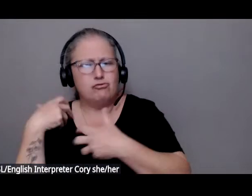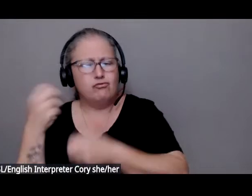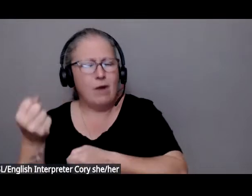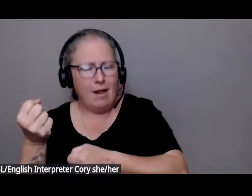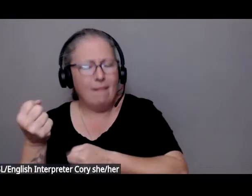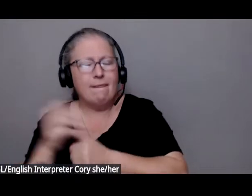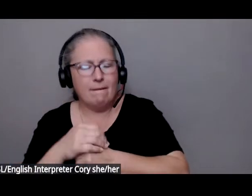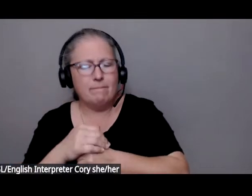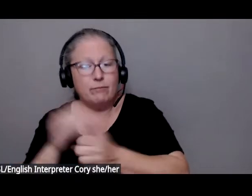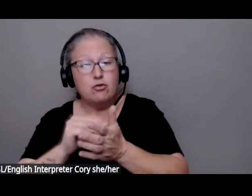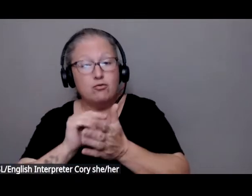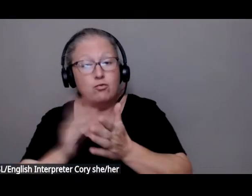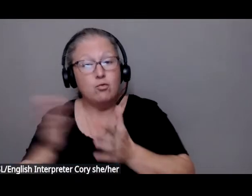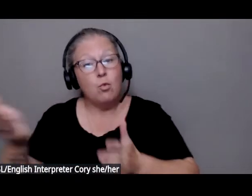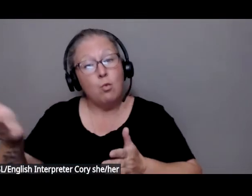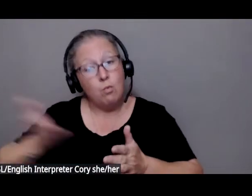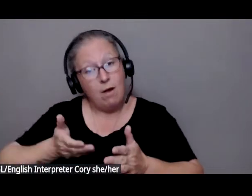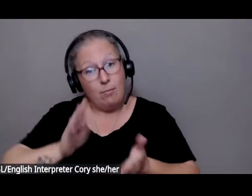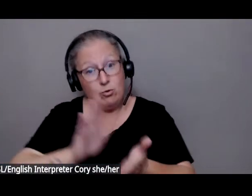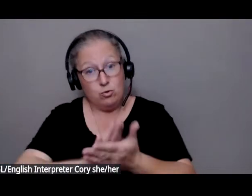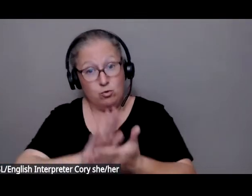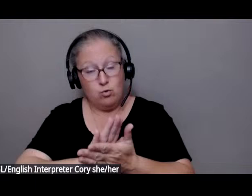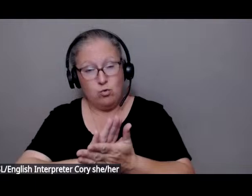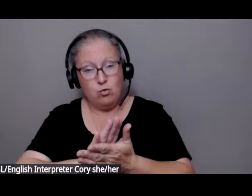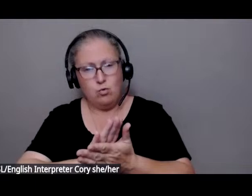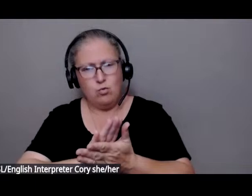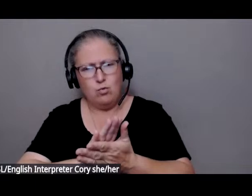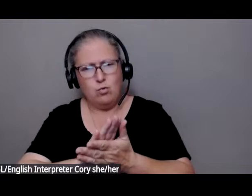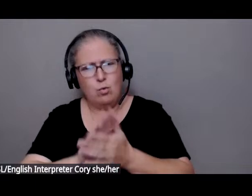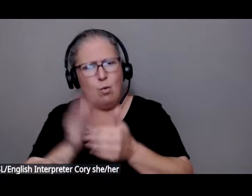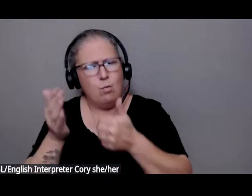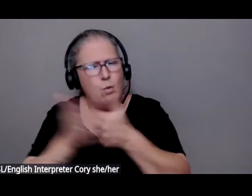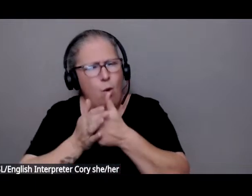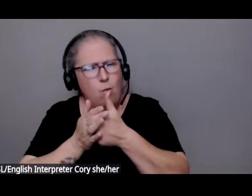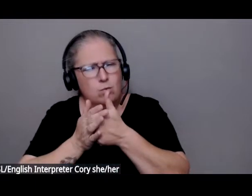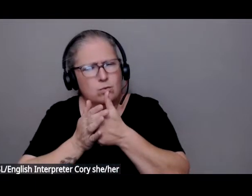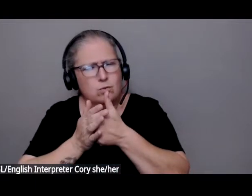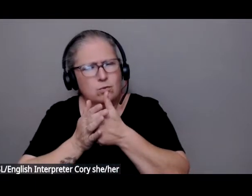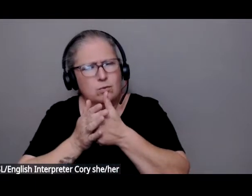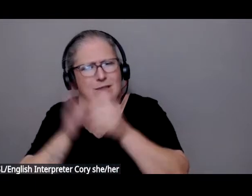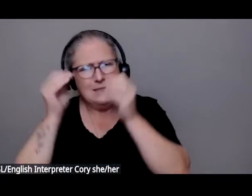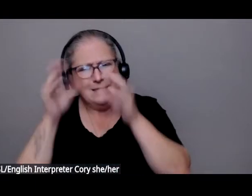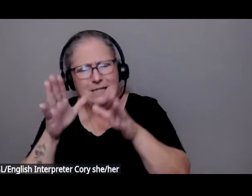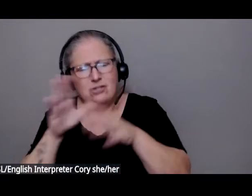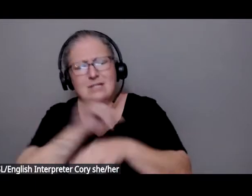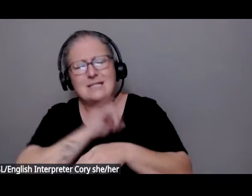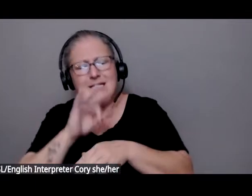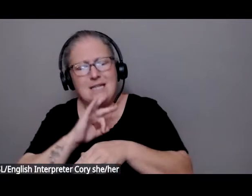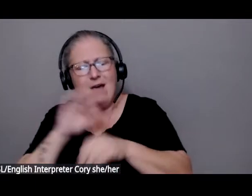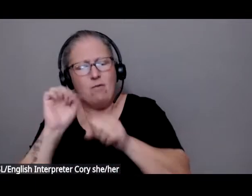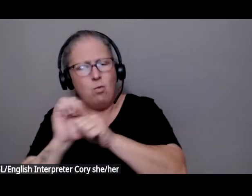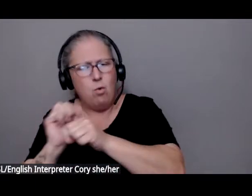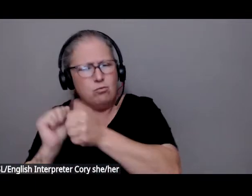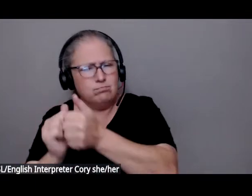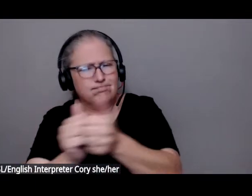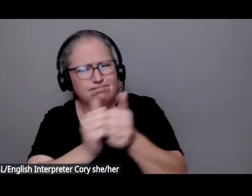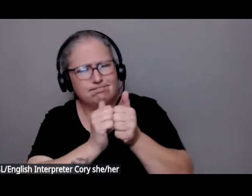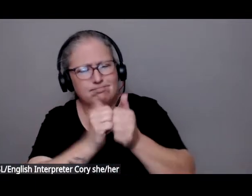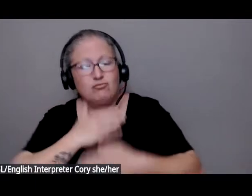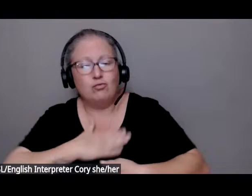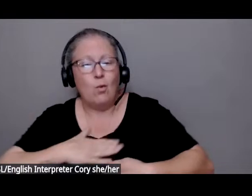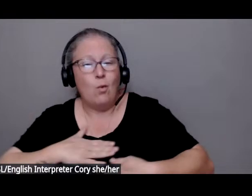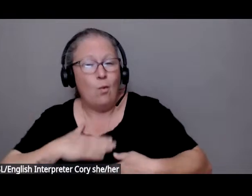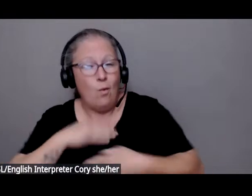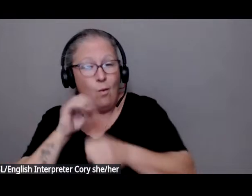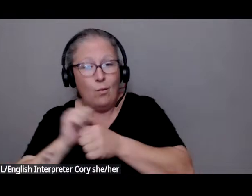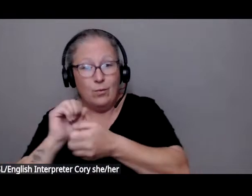Students are welcomed into a school with a very tight-knit cohort of teachers and staff who enjoy collaborating together